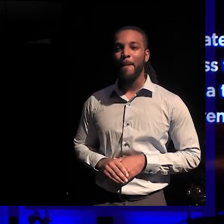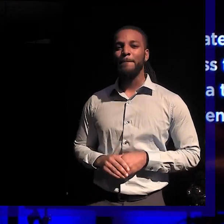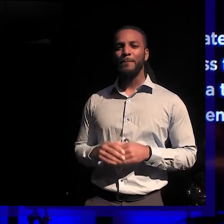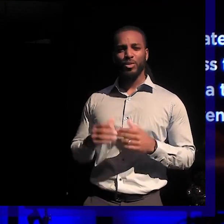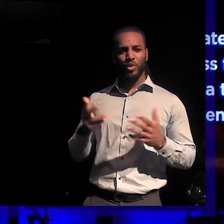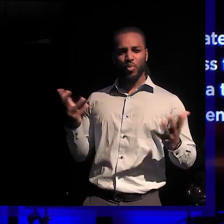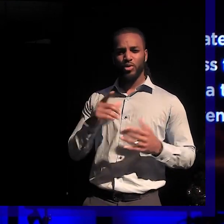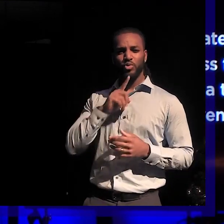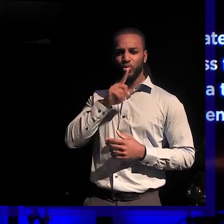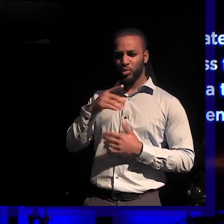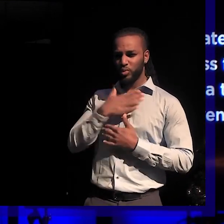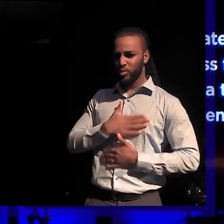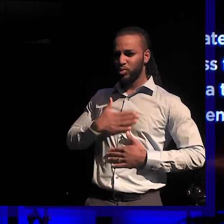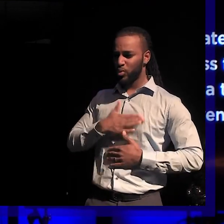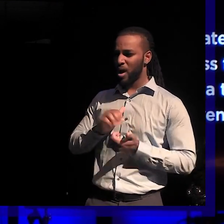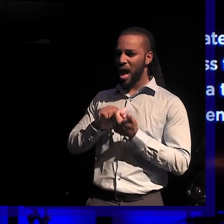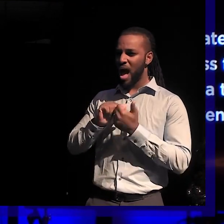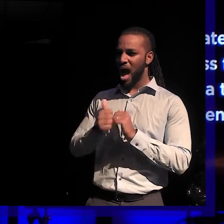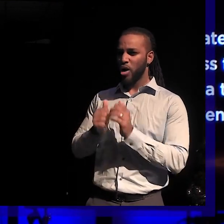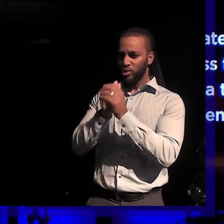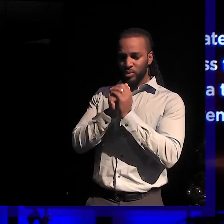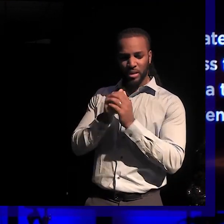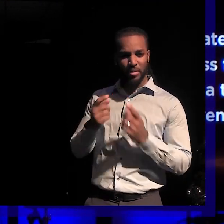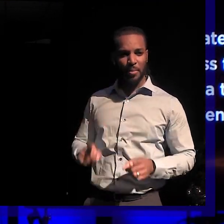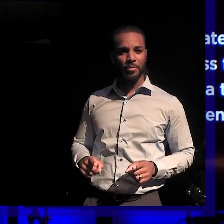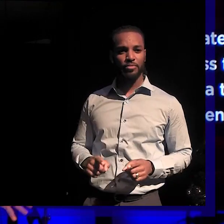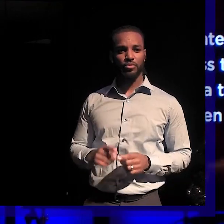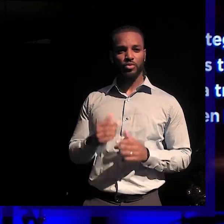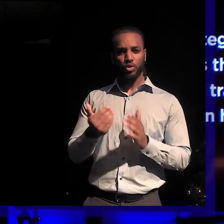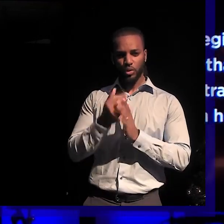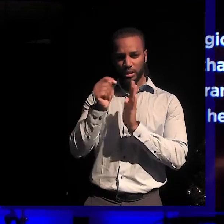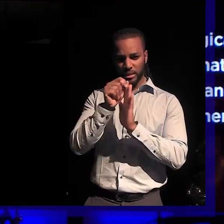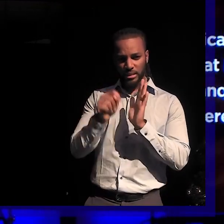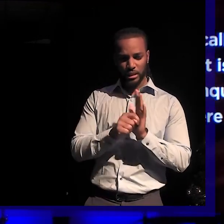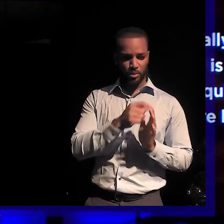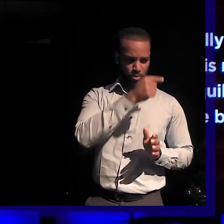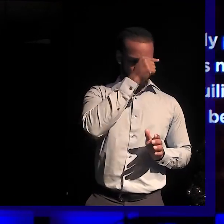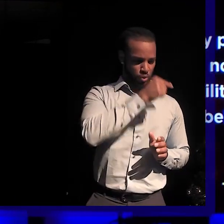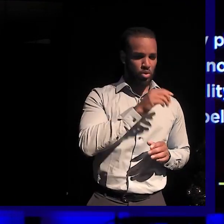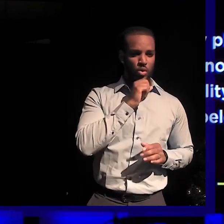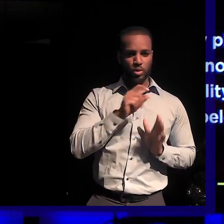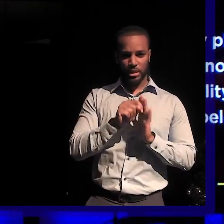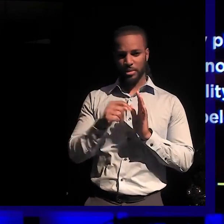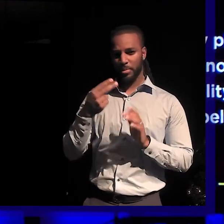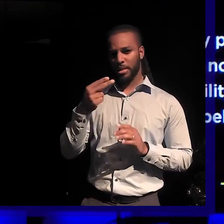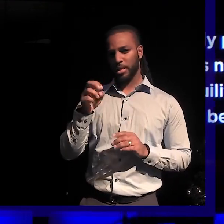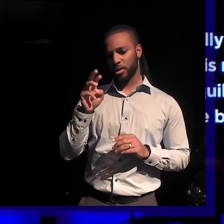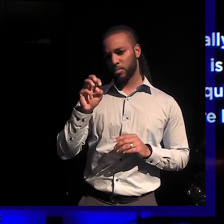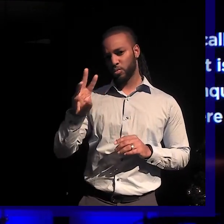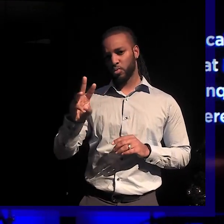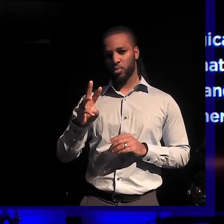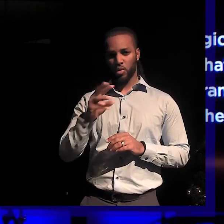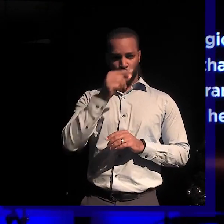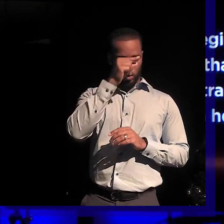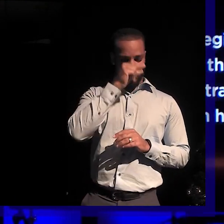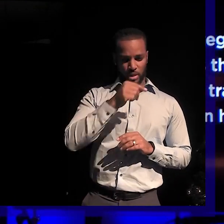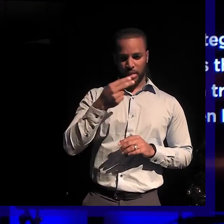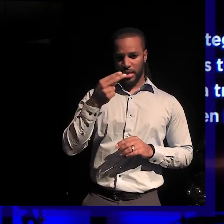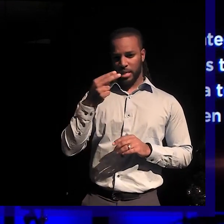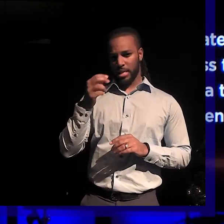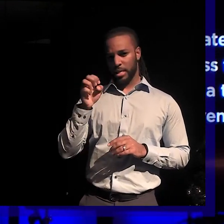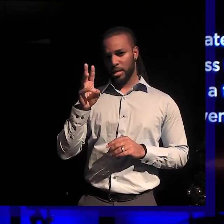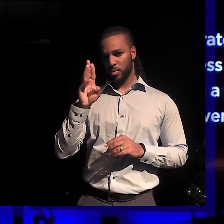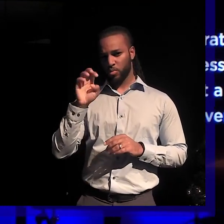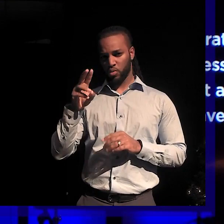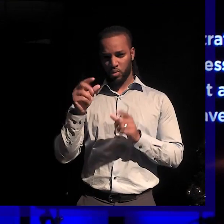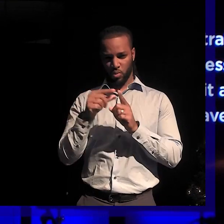What is this true joy, and how does worship help us to get it? The New Testament is written in Greek, Old Testament written in Hebrew. The Hebrew and Greek words are very similar definitions.